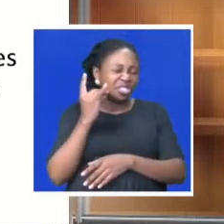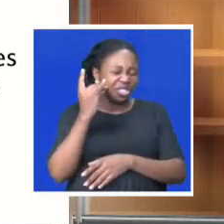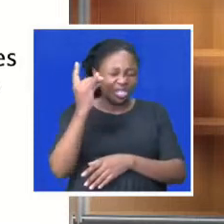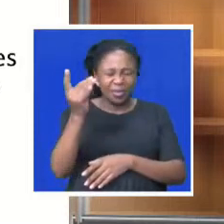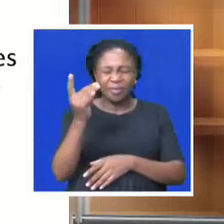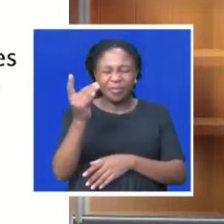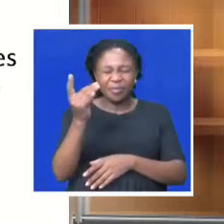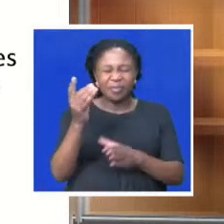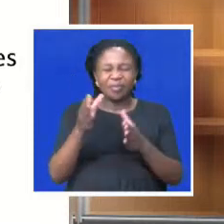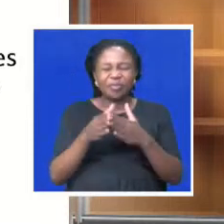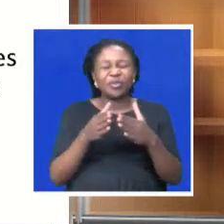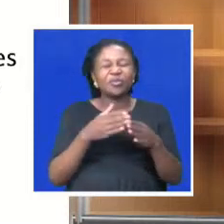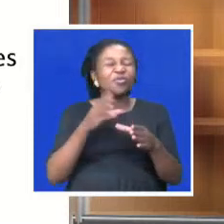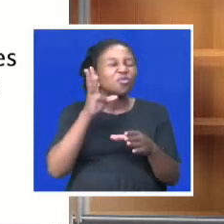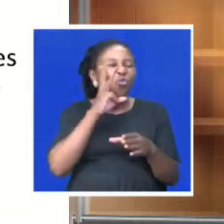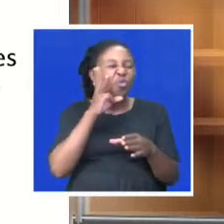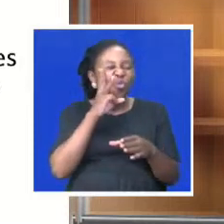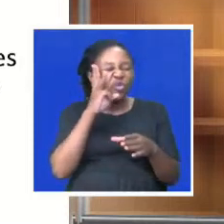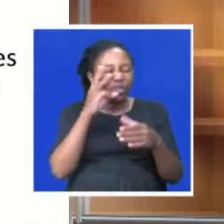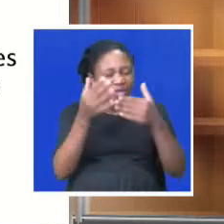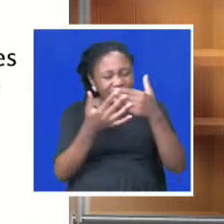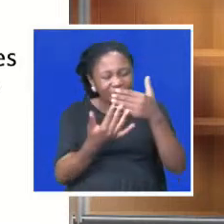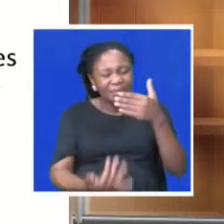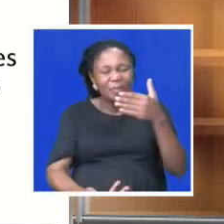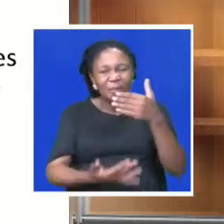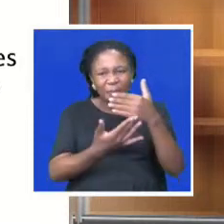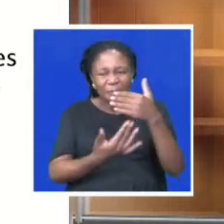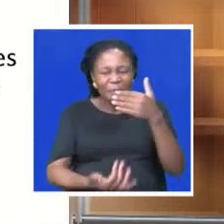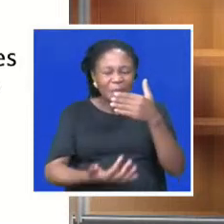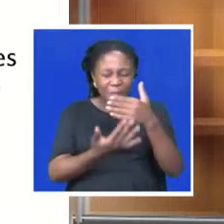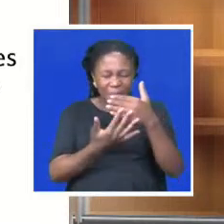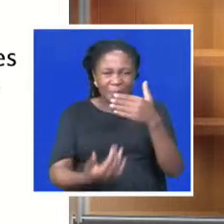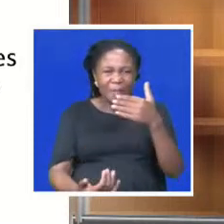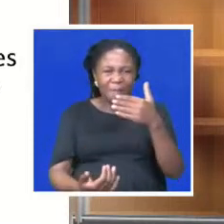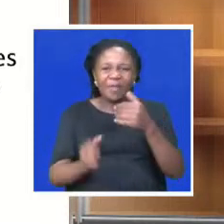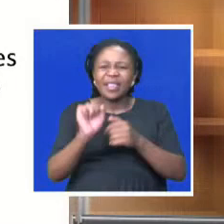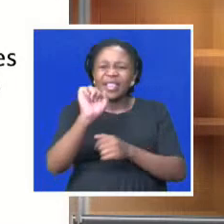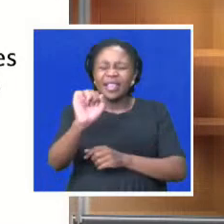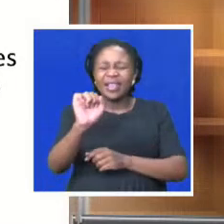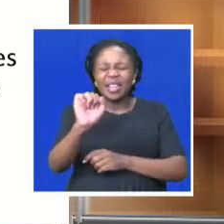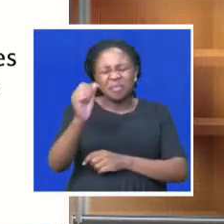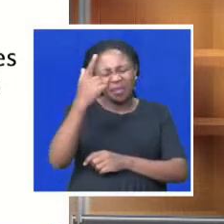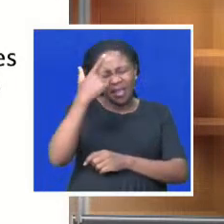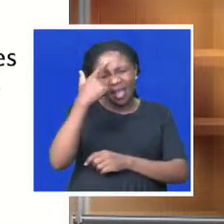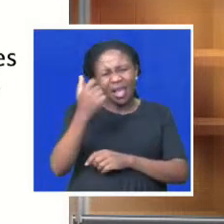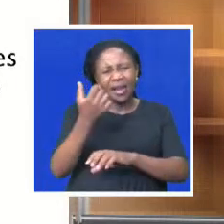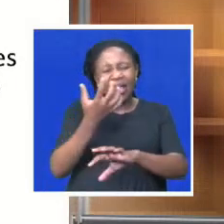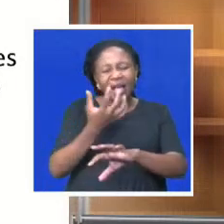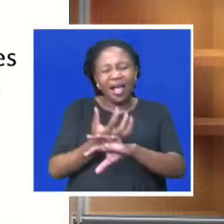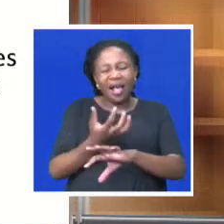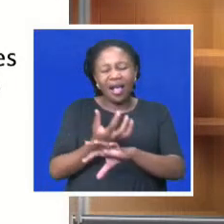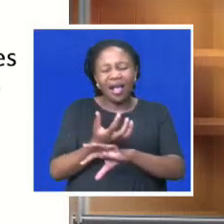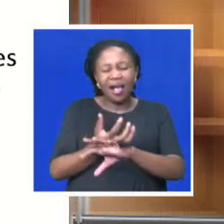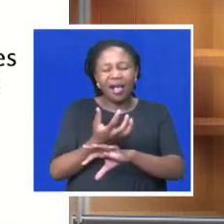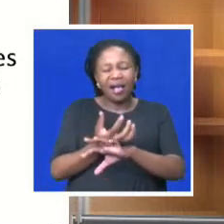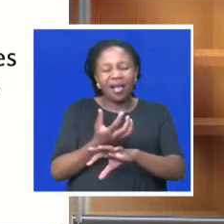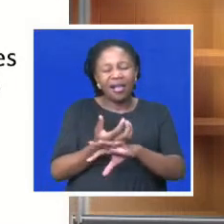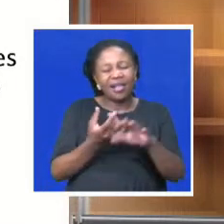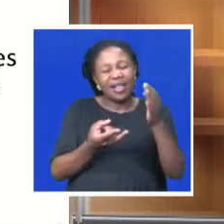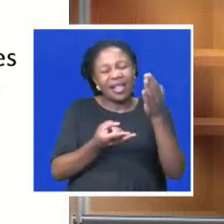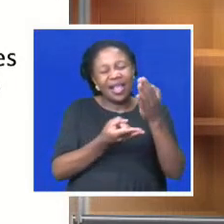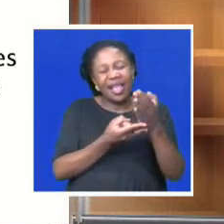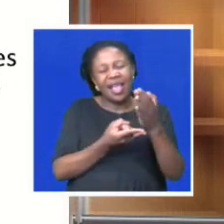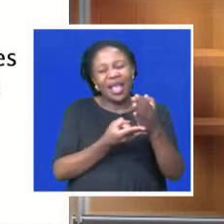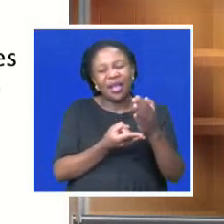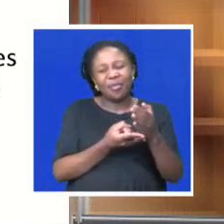it did not serve the purpose as well as its partner did. It wished that it